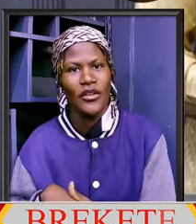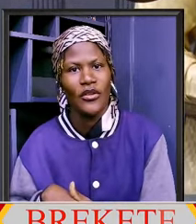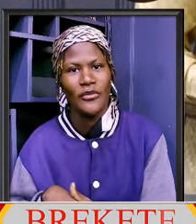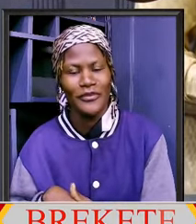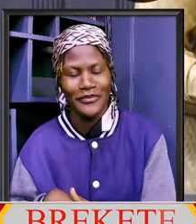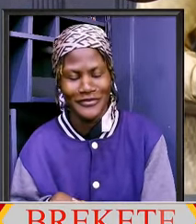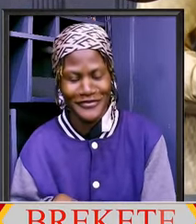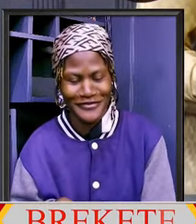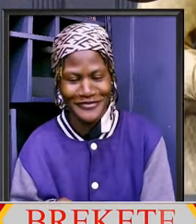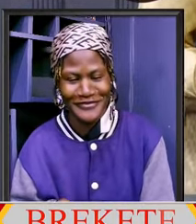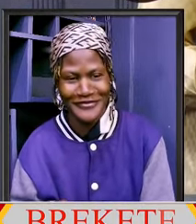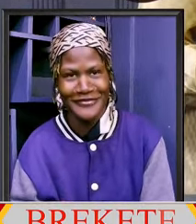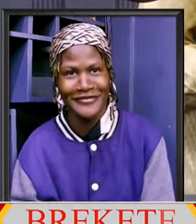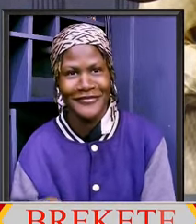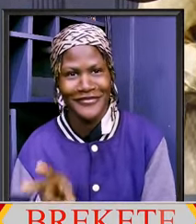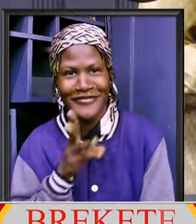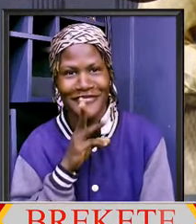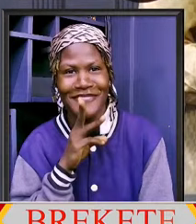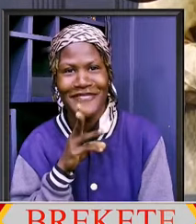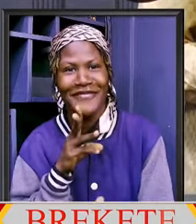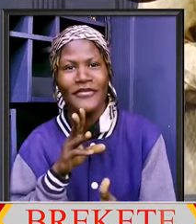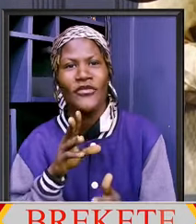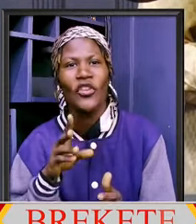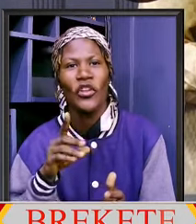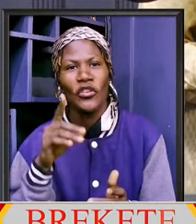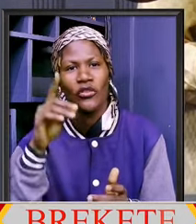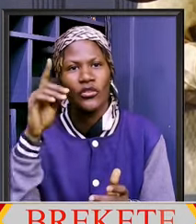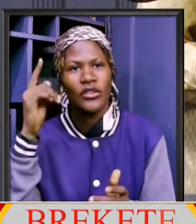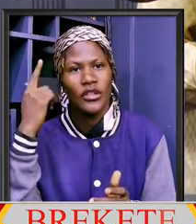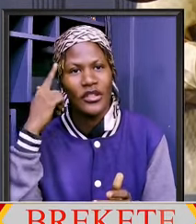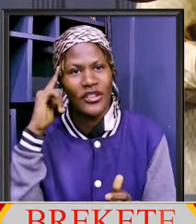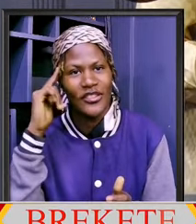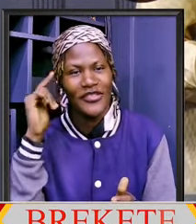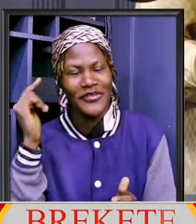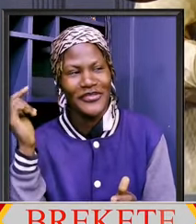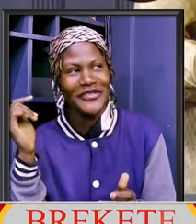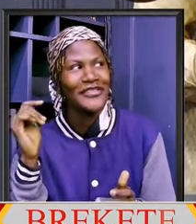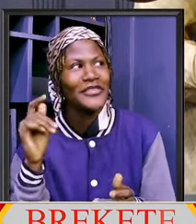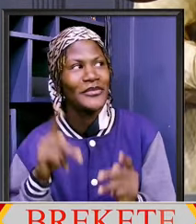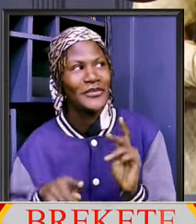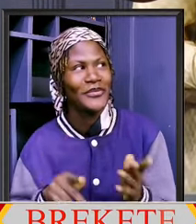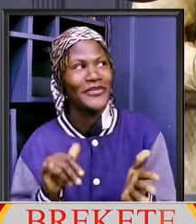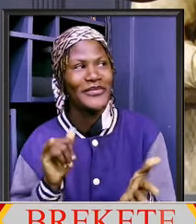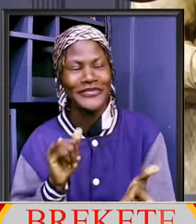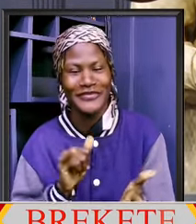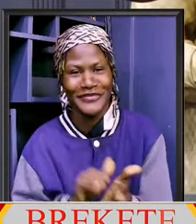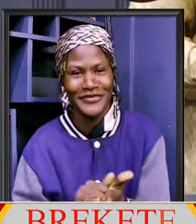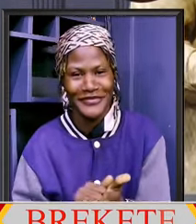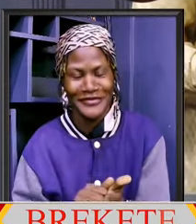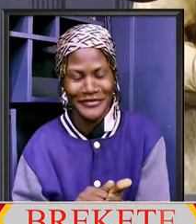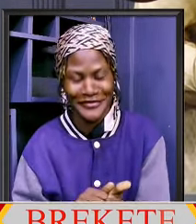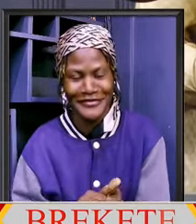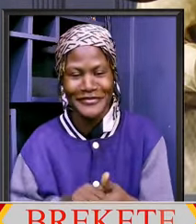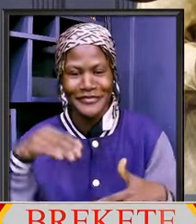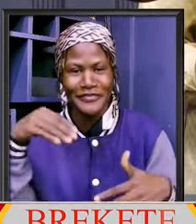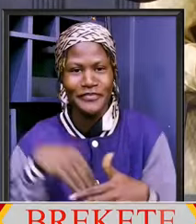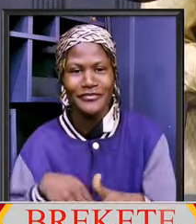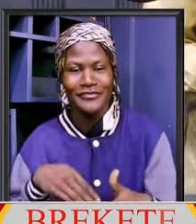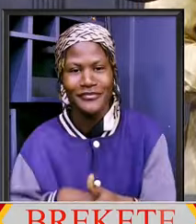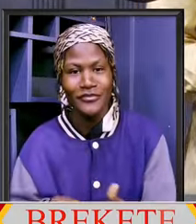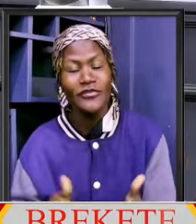cook them? Foolish person. Cook. Yes. We never ask. We go ask them. Okay, go and ask them. When you ask them, you come